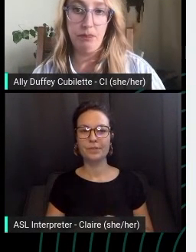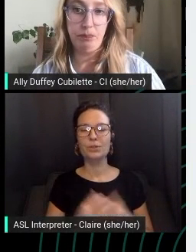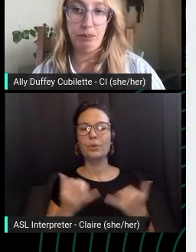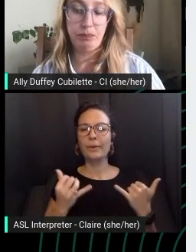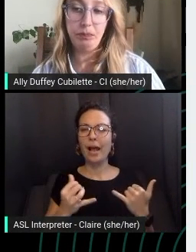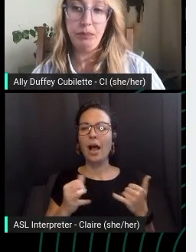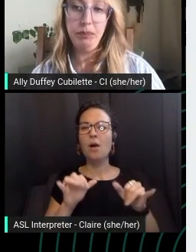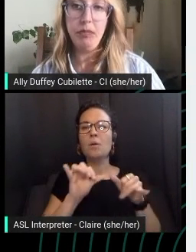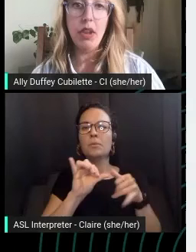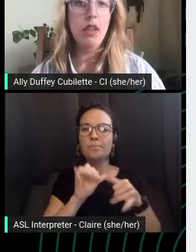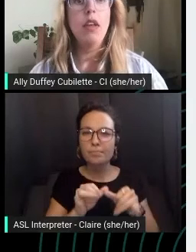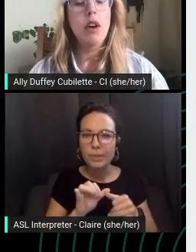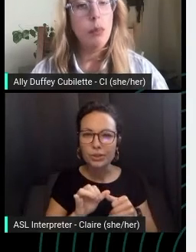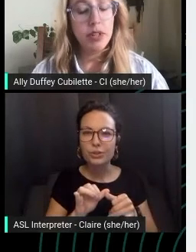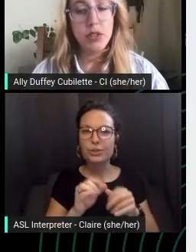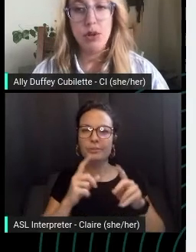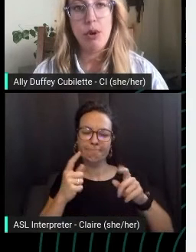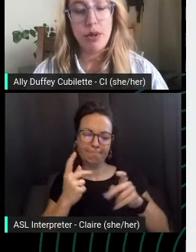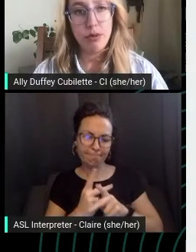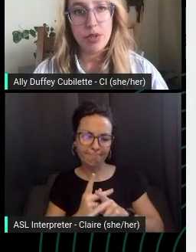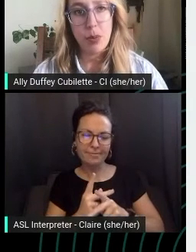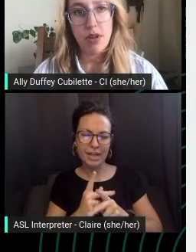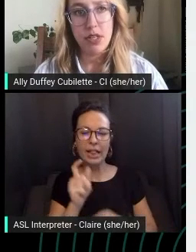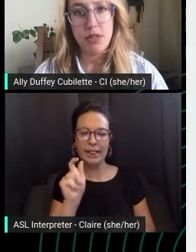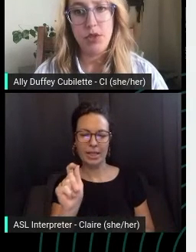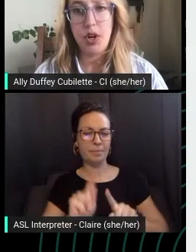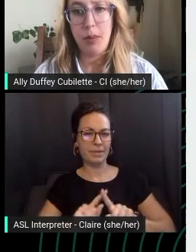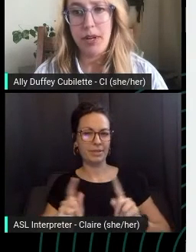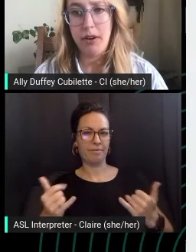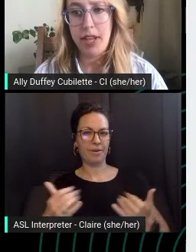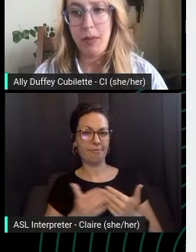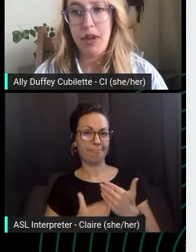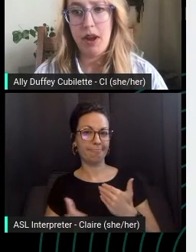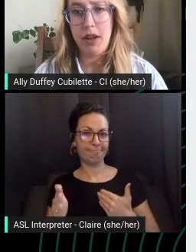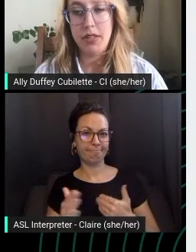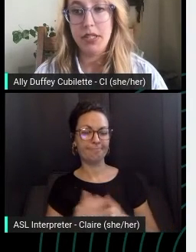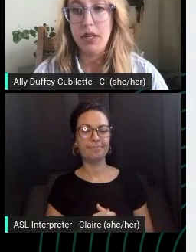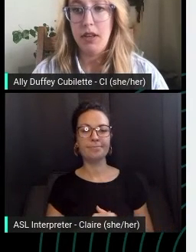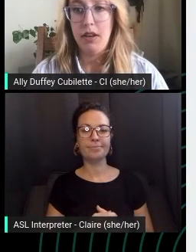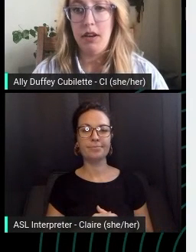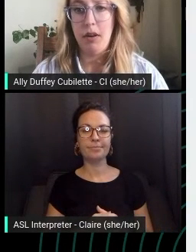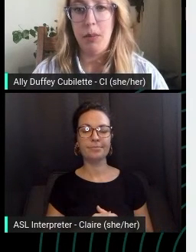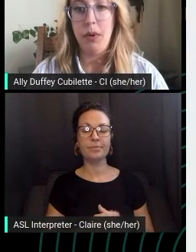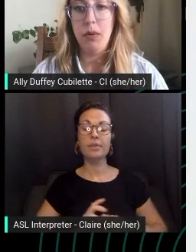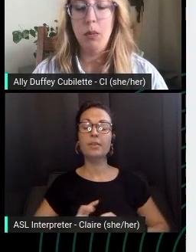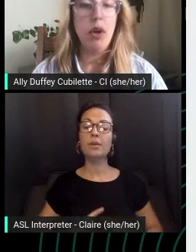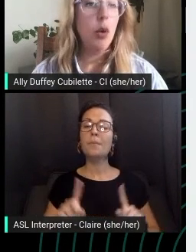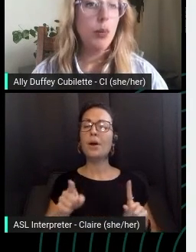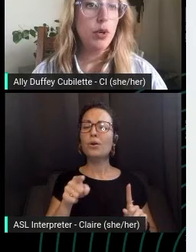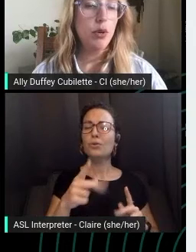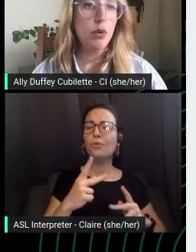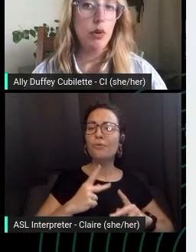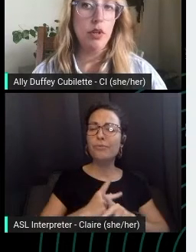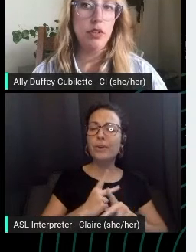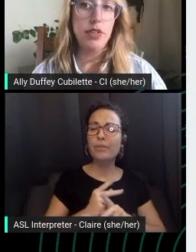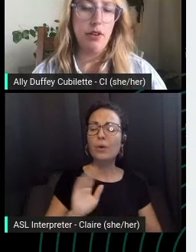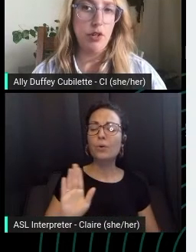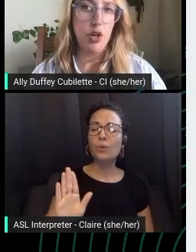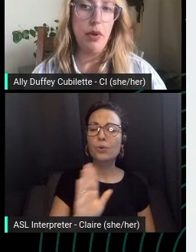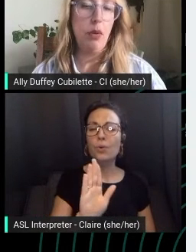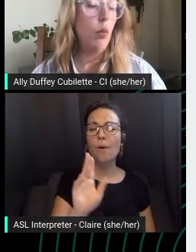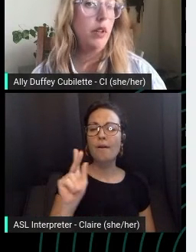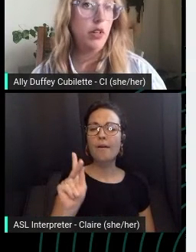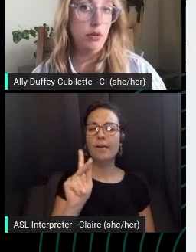differently. But so going through this process of determining your KPIs will help you